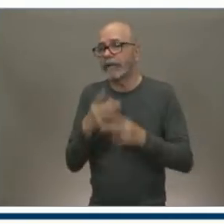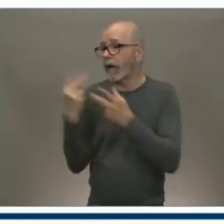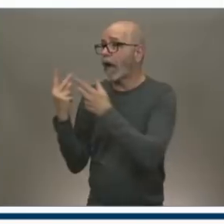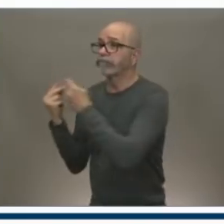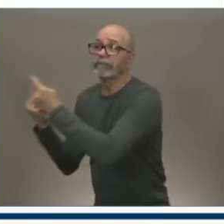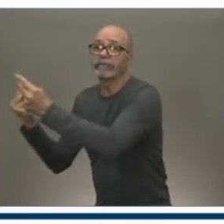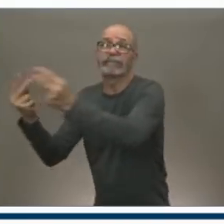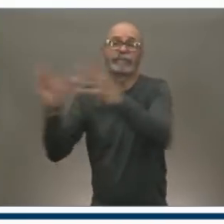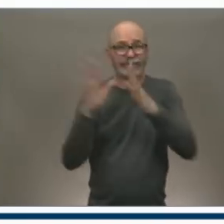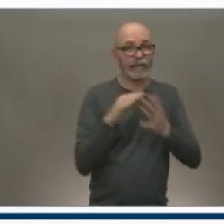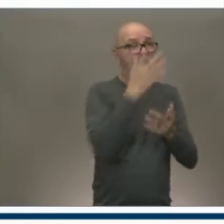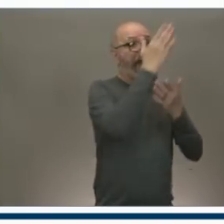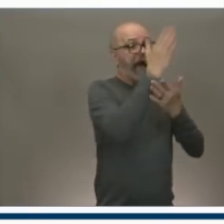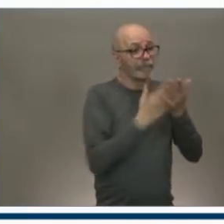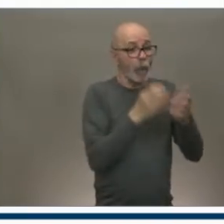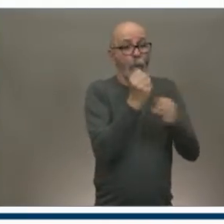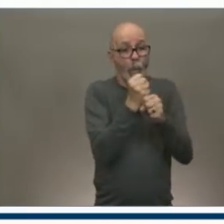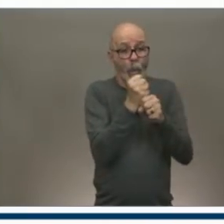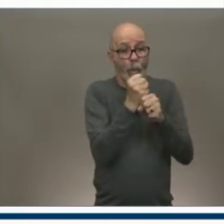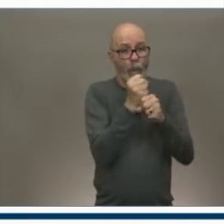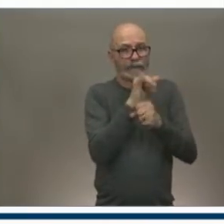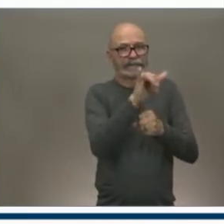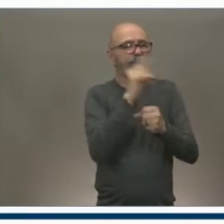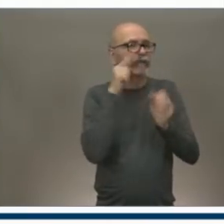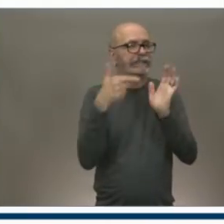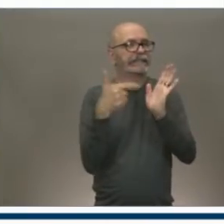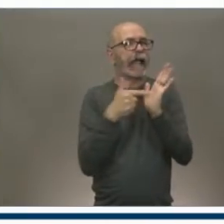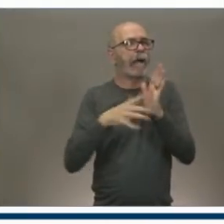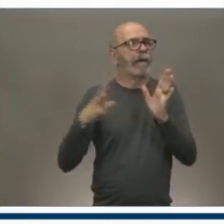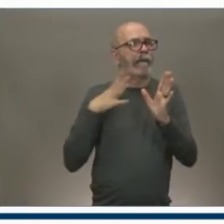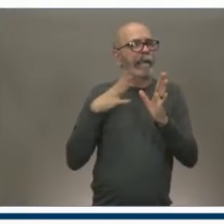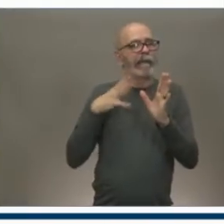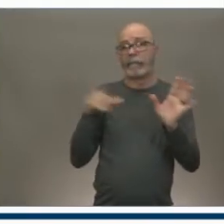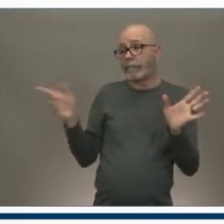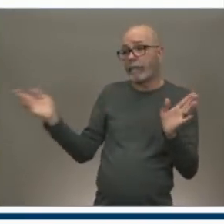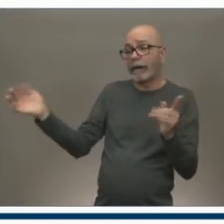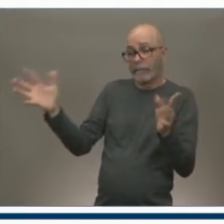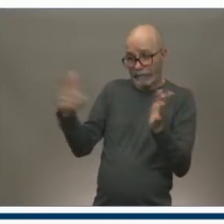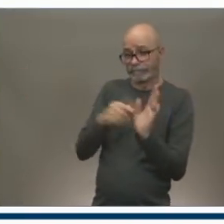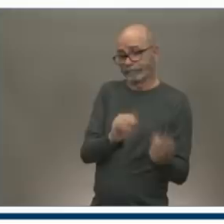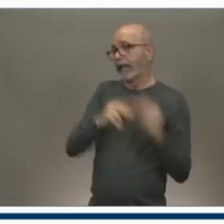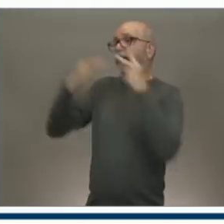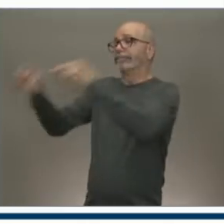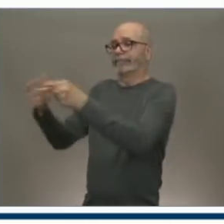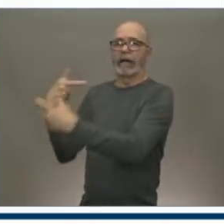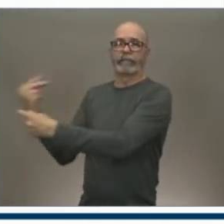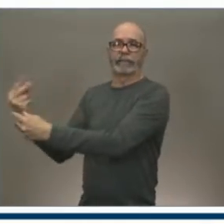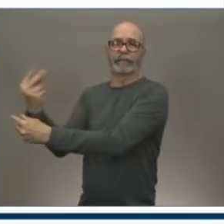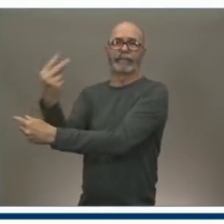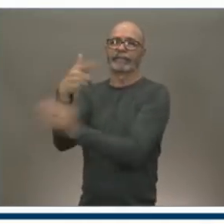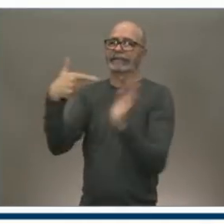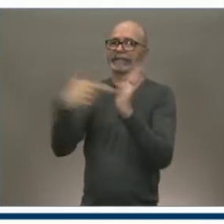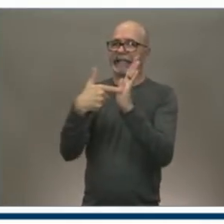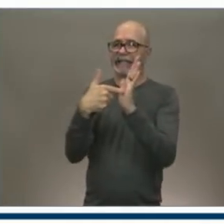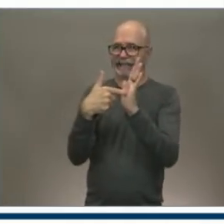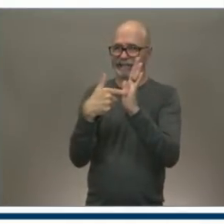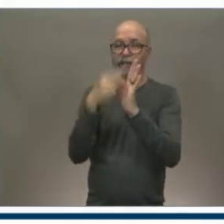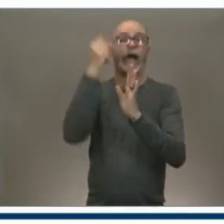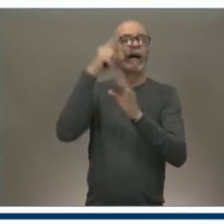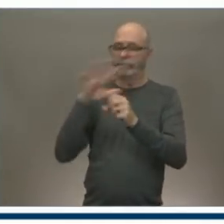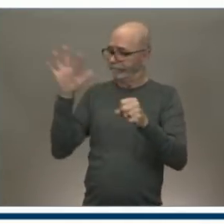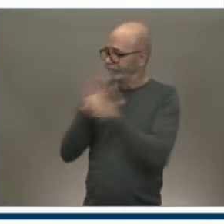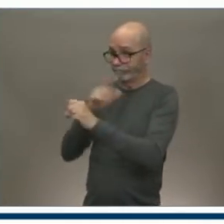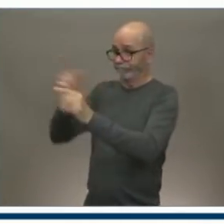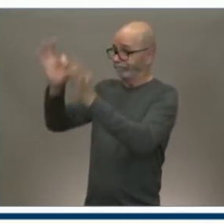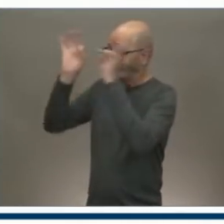of COVID-19 activity continue to allow us to hold back these second doses so people can be fully immunized. We do not want to